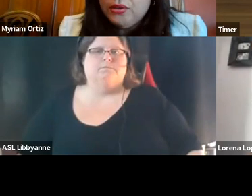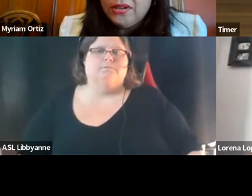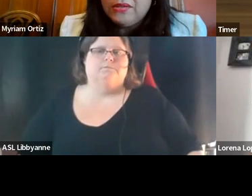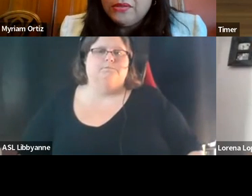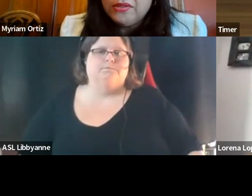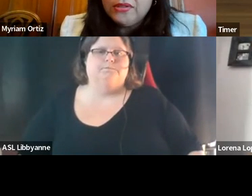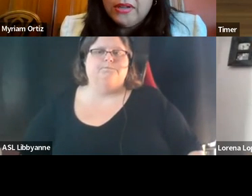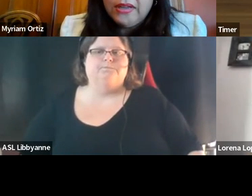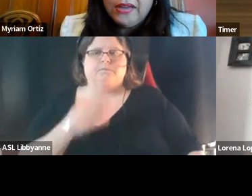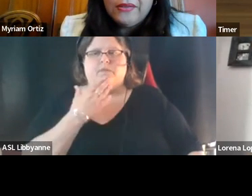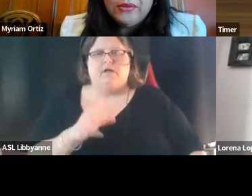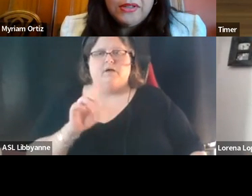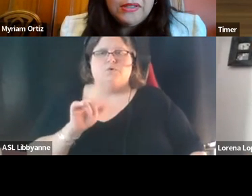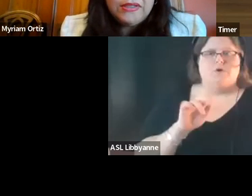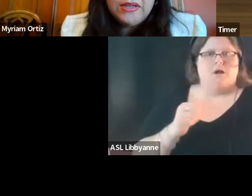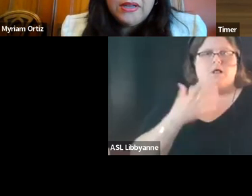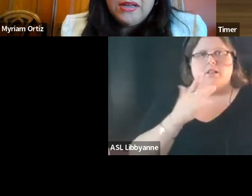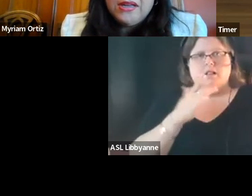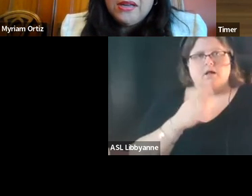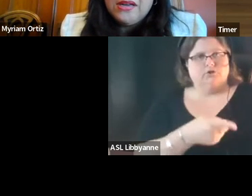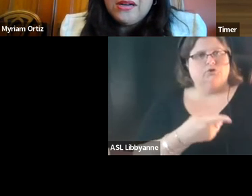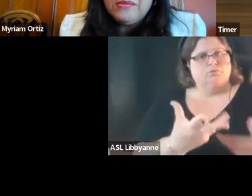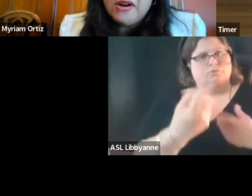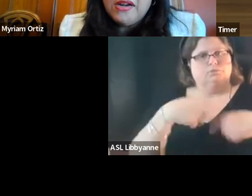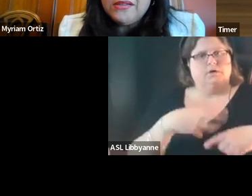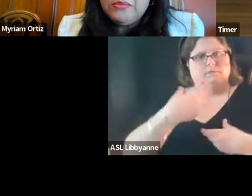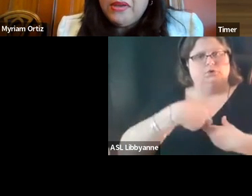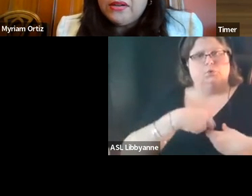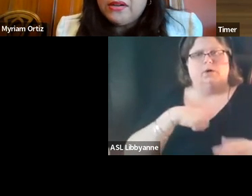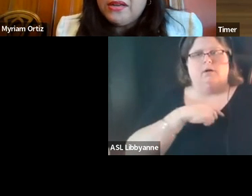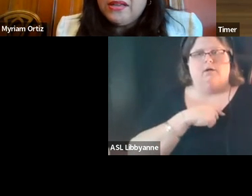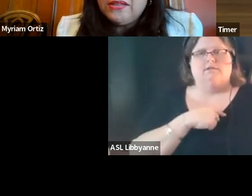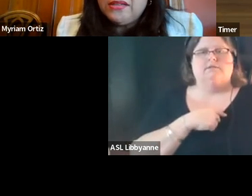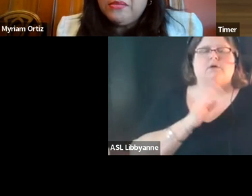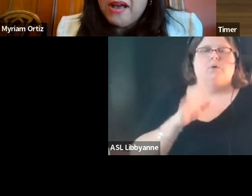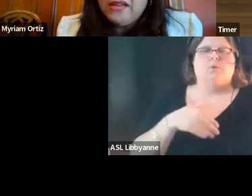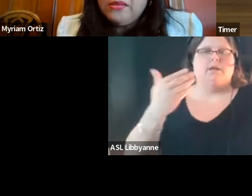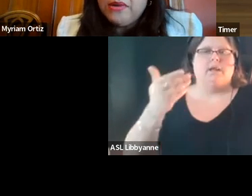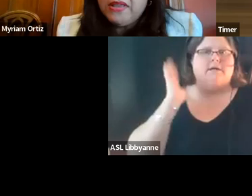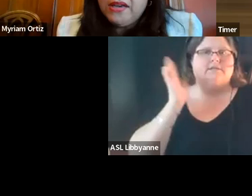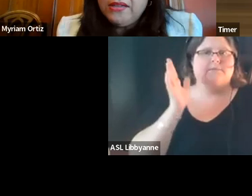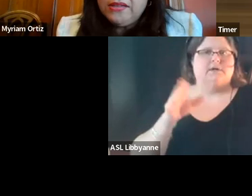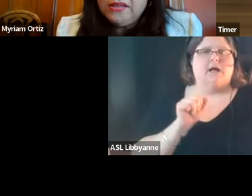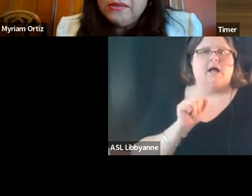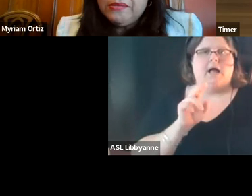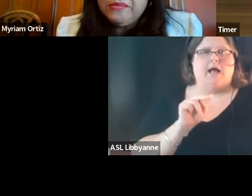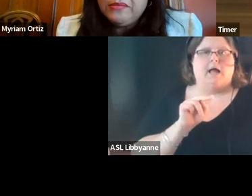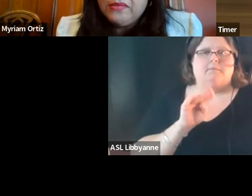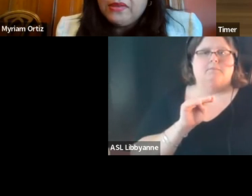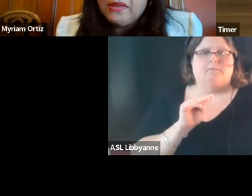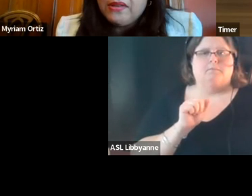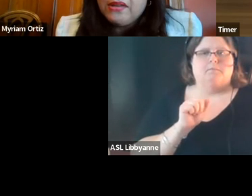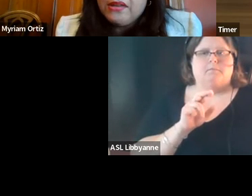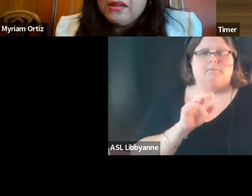Thank you, Donna. We're so lucky to have you with us. Our next speaker is Irmaris Matias.